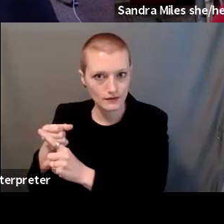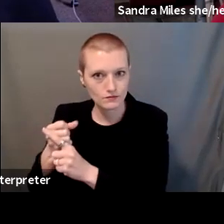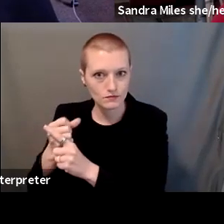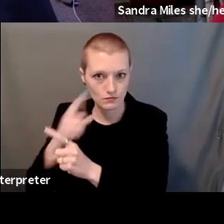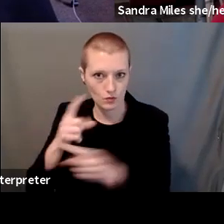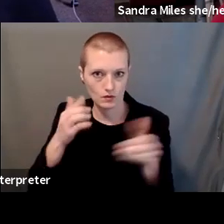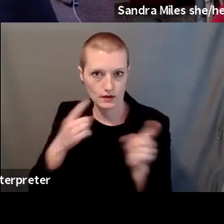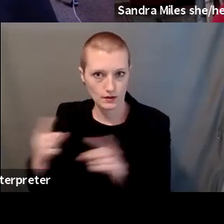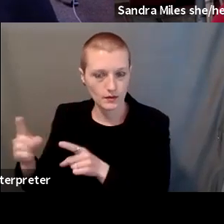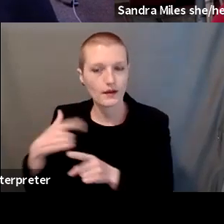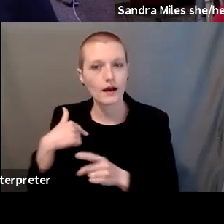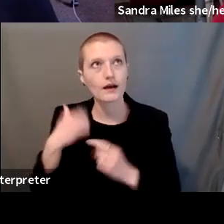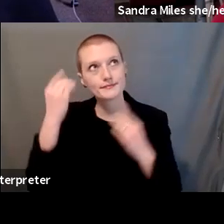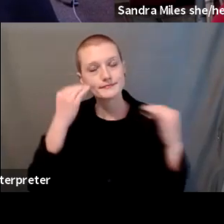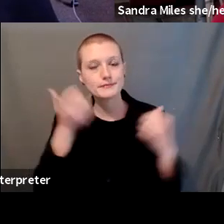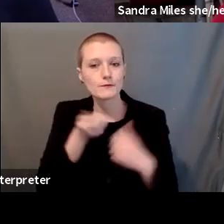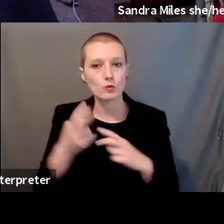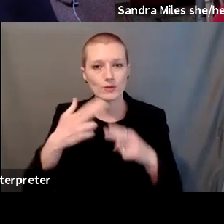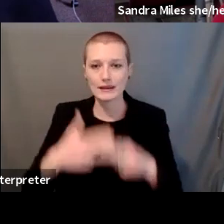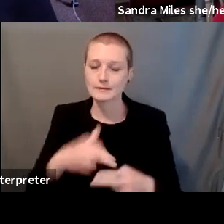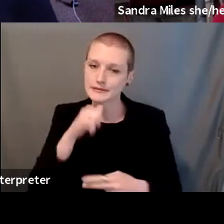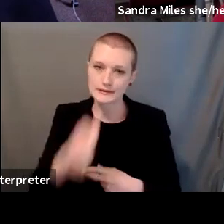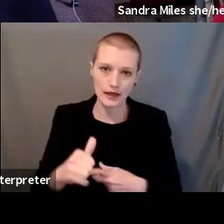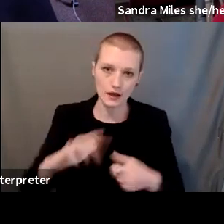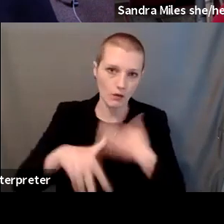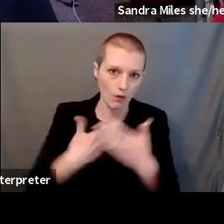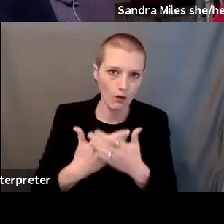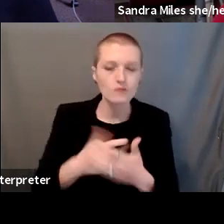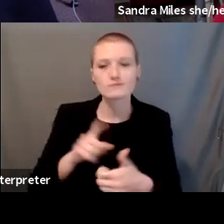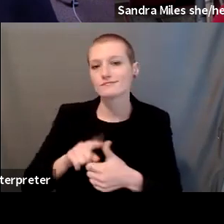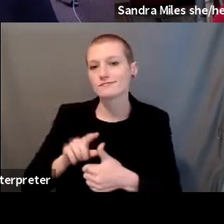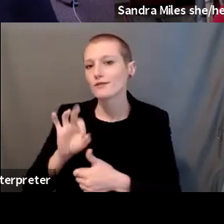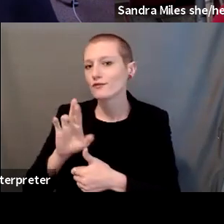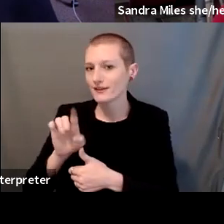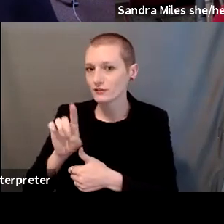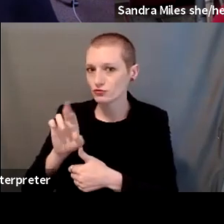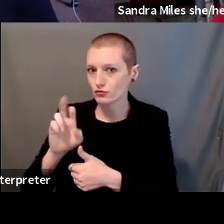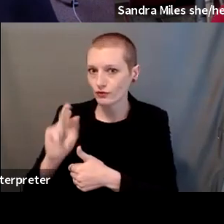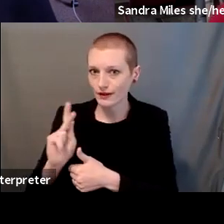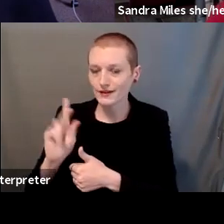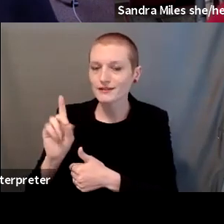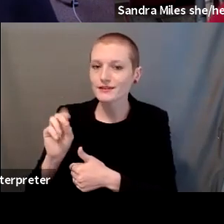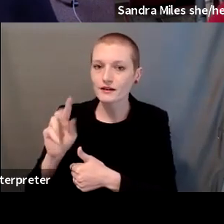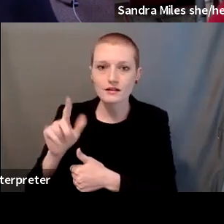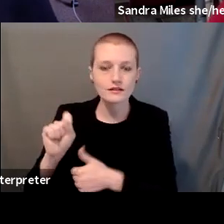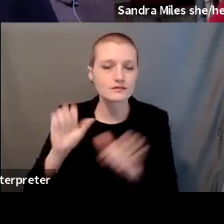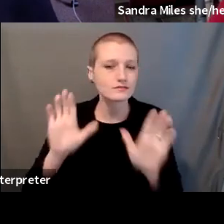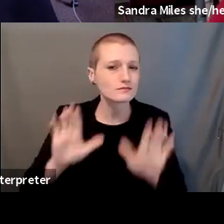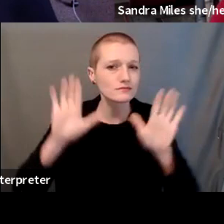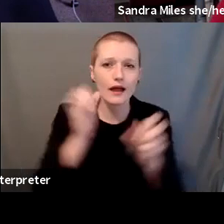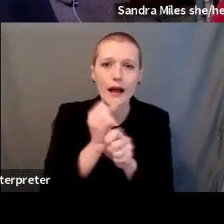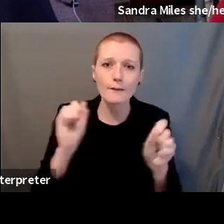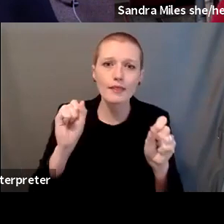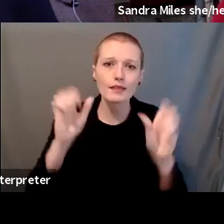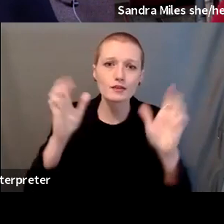but, you know, outside of those two people, Frederick Douglass, because he was a great abolitionist and emancipation with Lincoln.